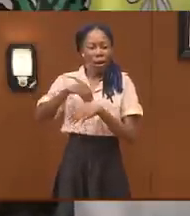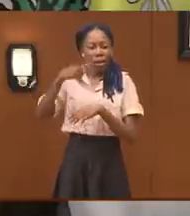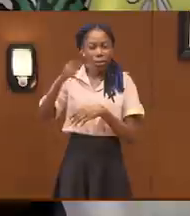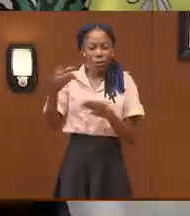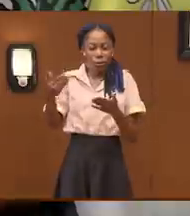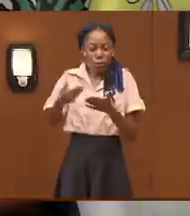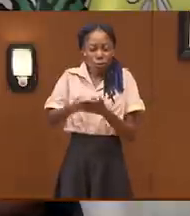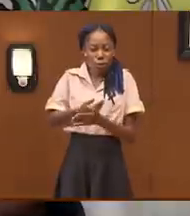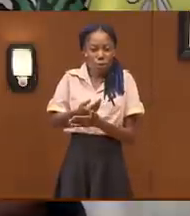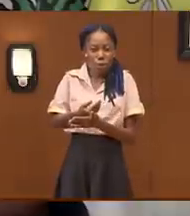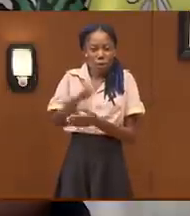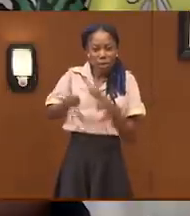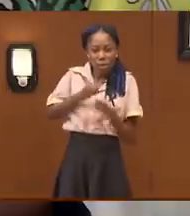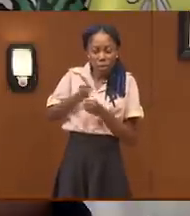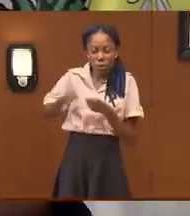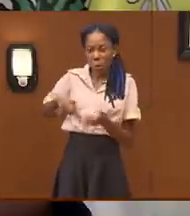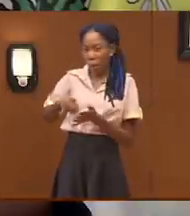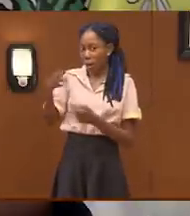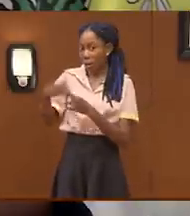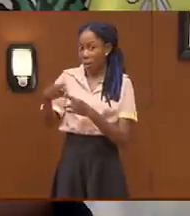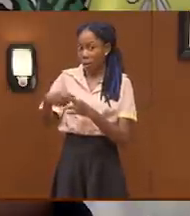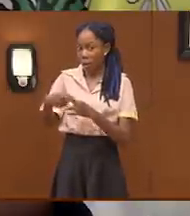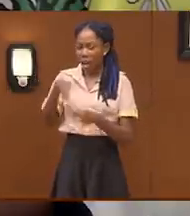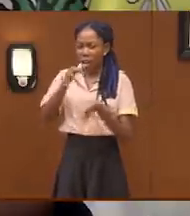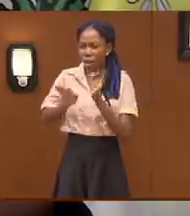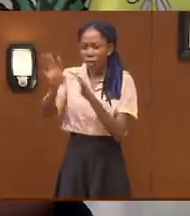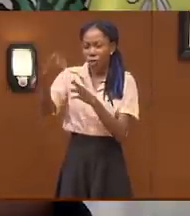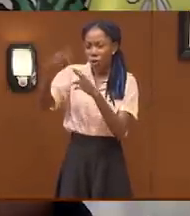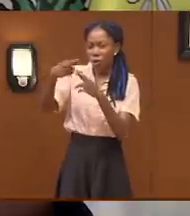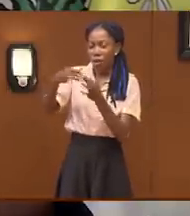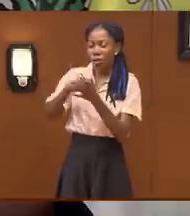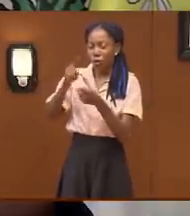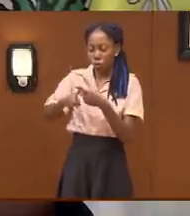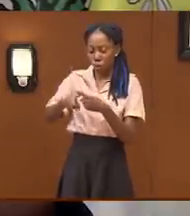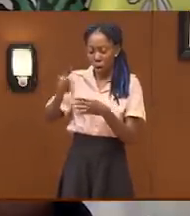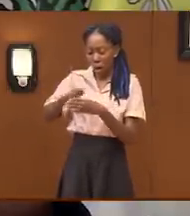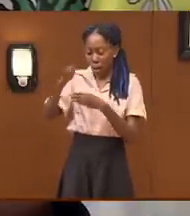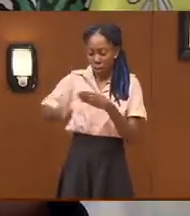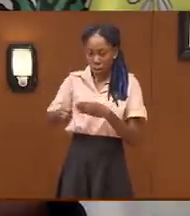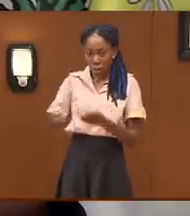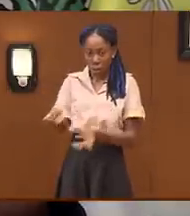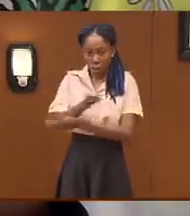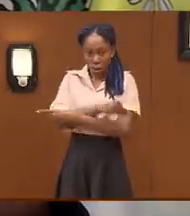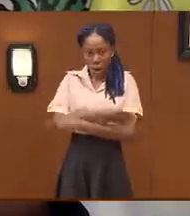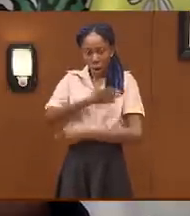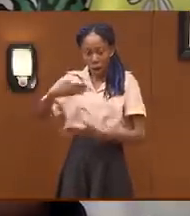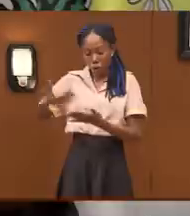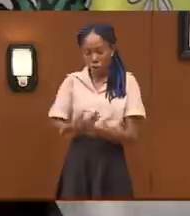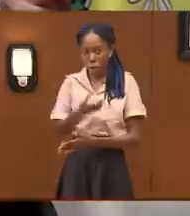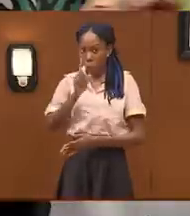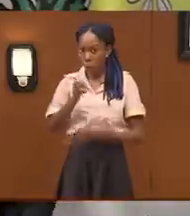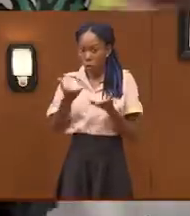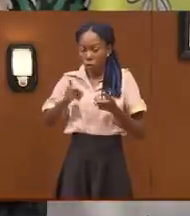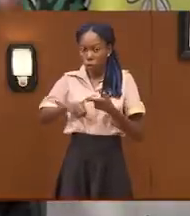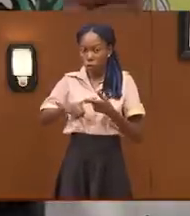tenancy. If your tenancy is to expire today and you want it to start tomorrow,